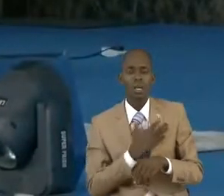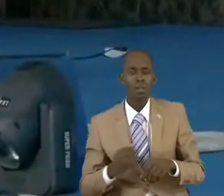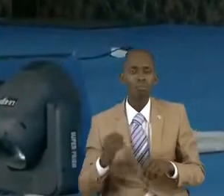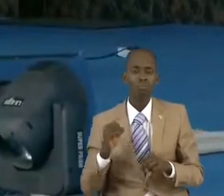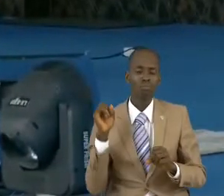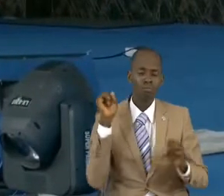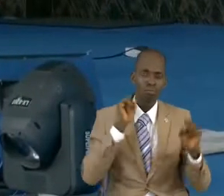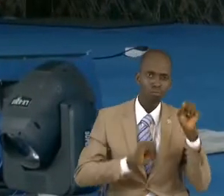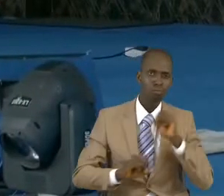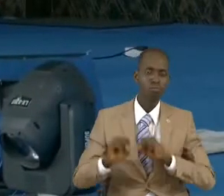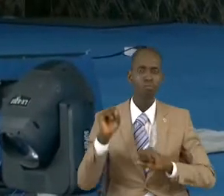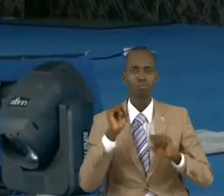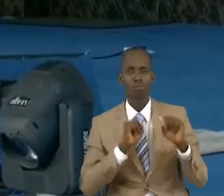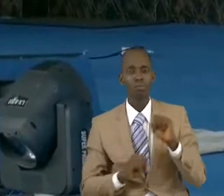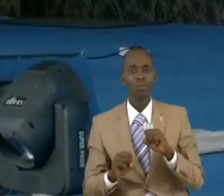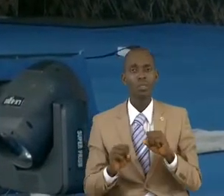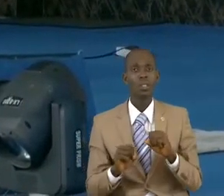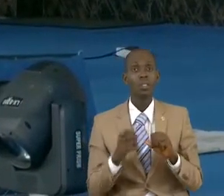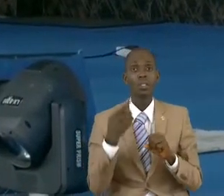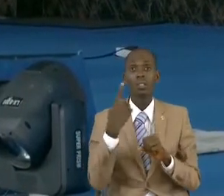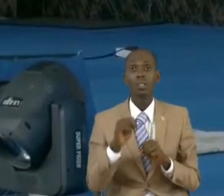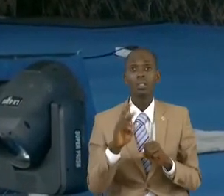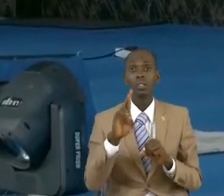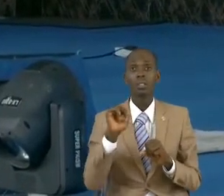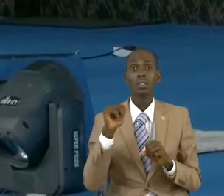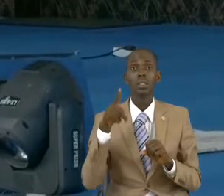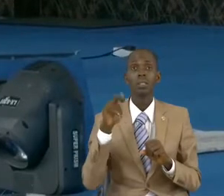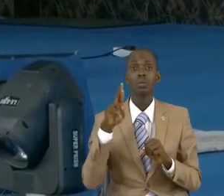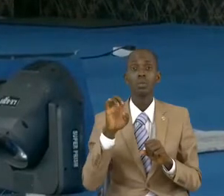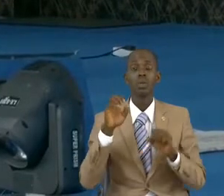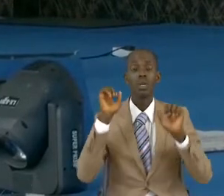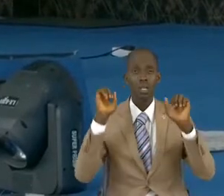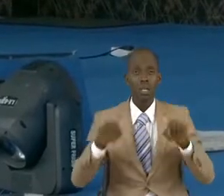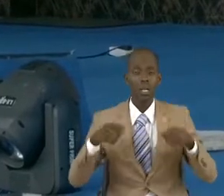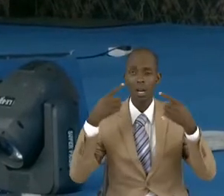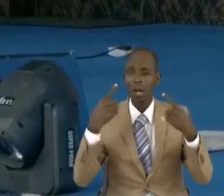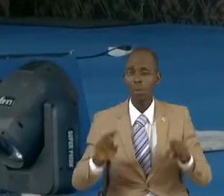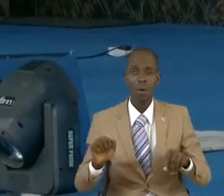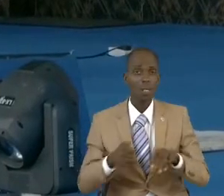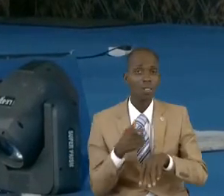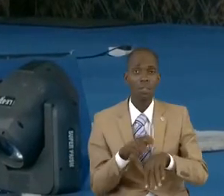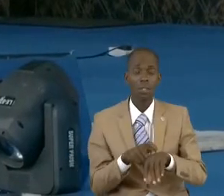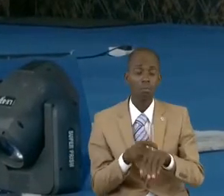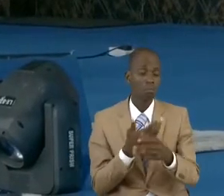The rapture can take place anytime, night or day.